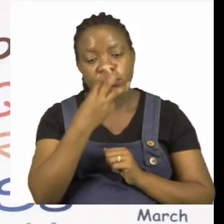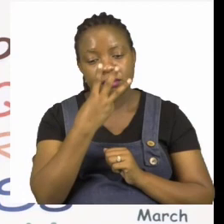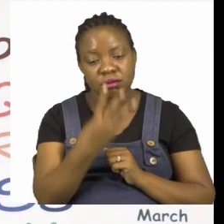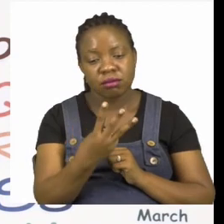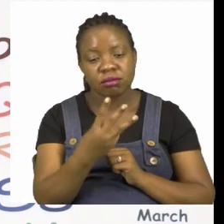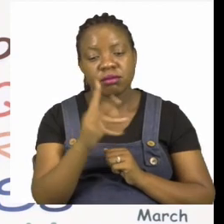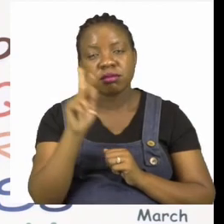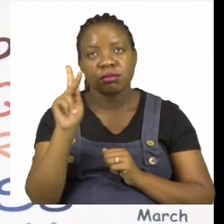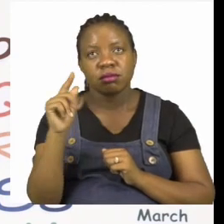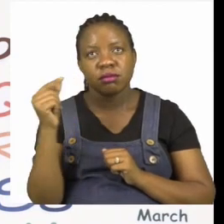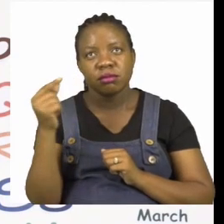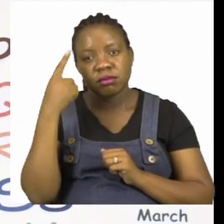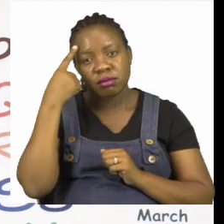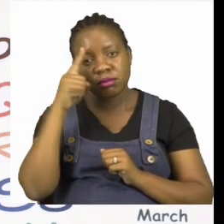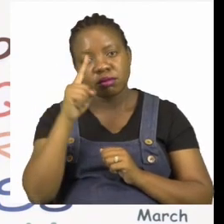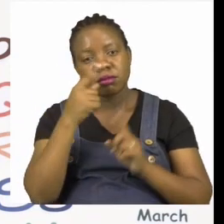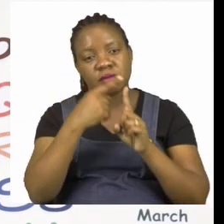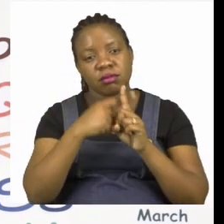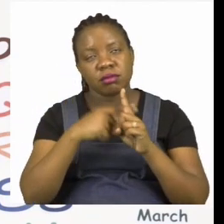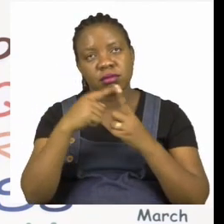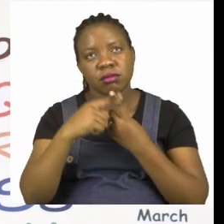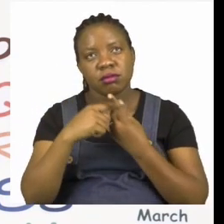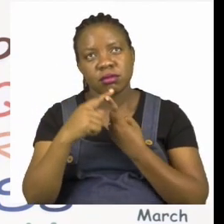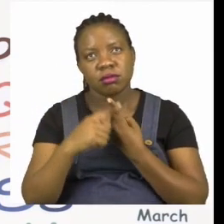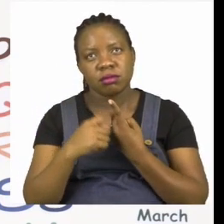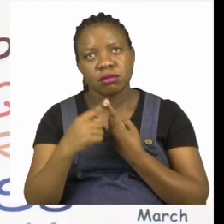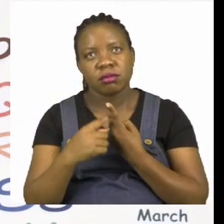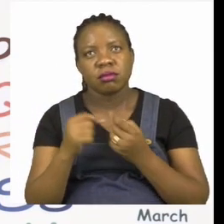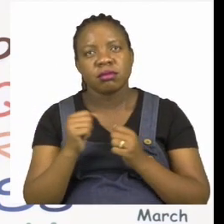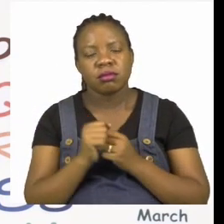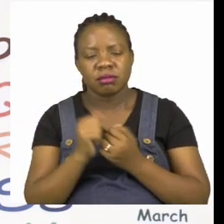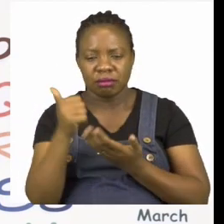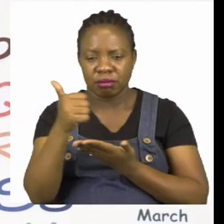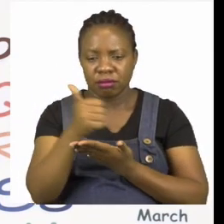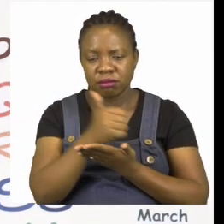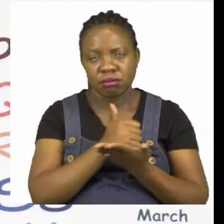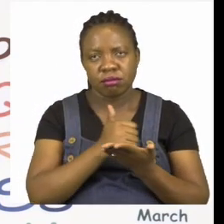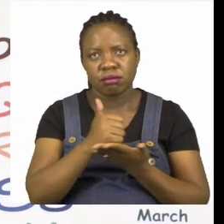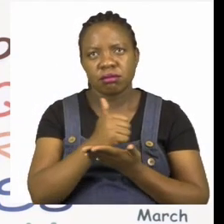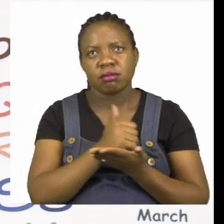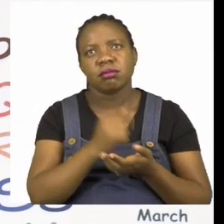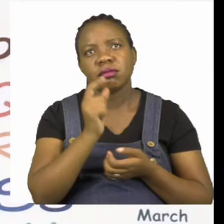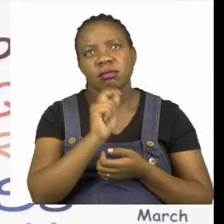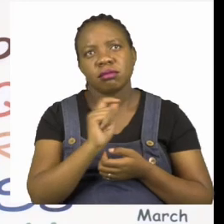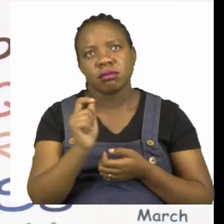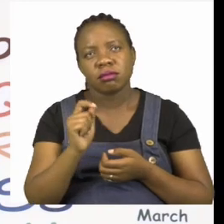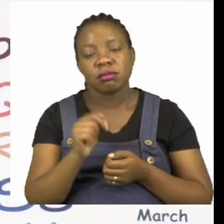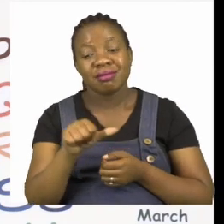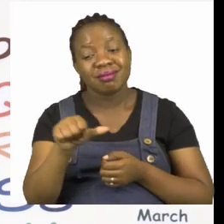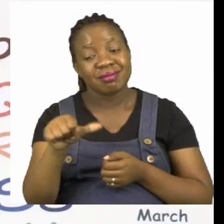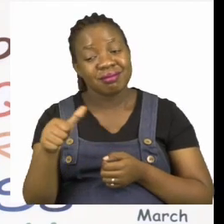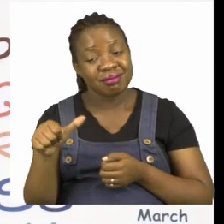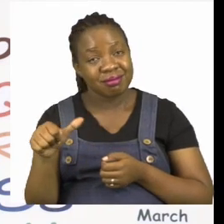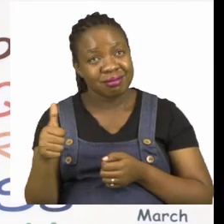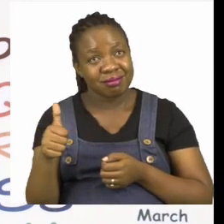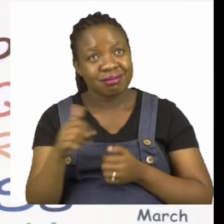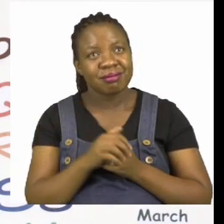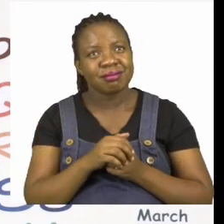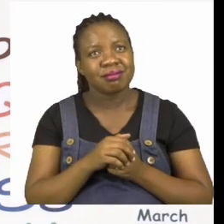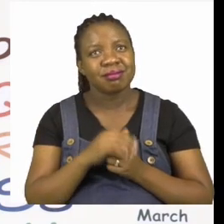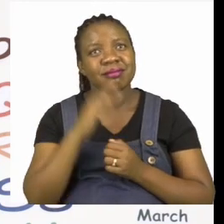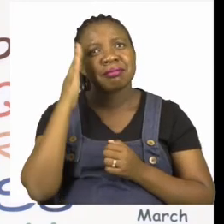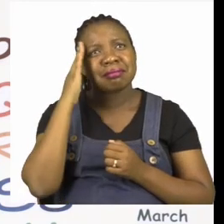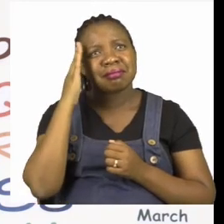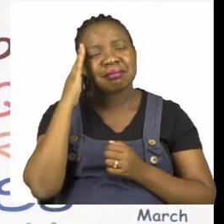the pointer correctly and write it neatly as well. The rest of the exercise I'm sure you can do